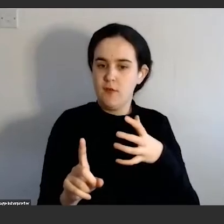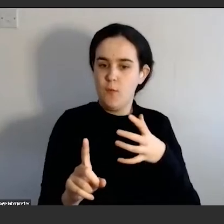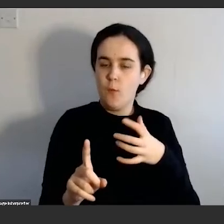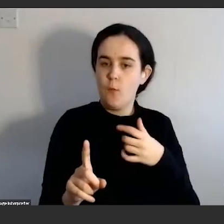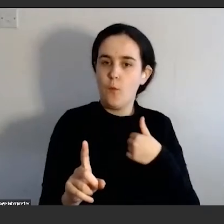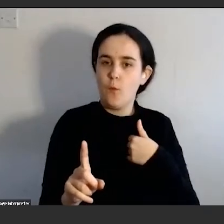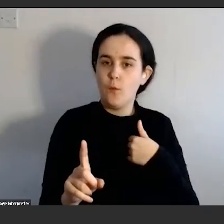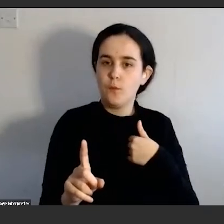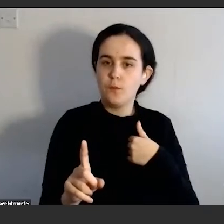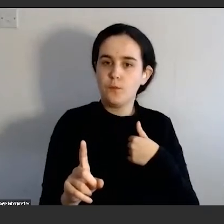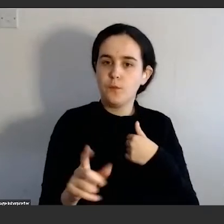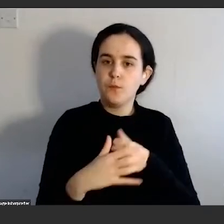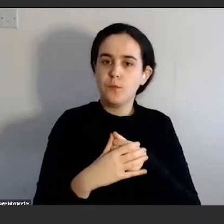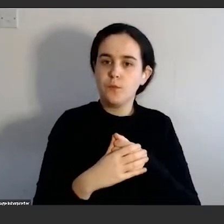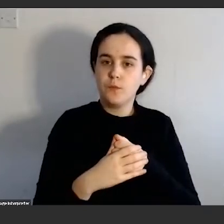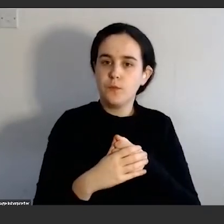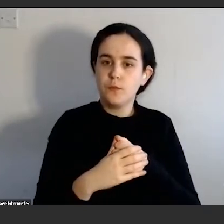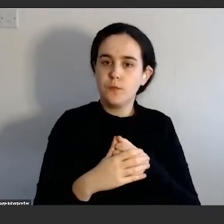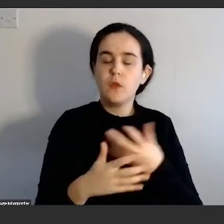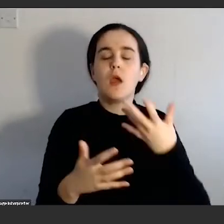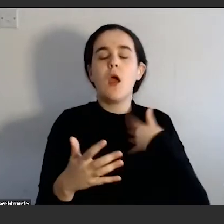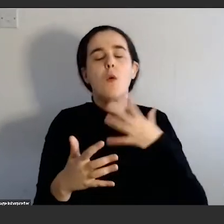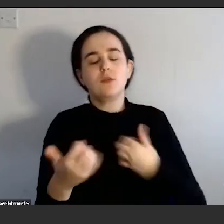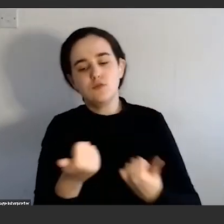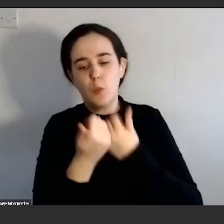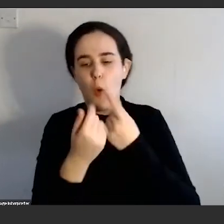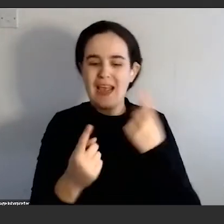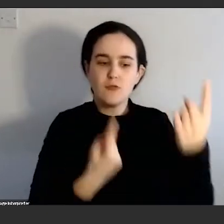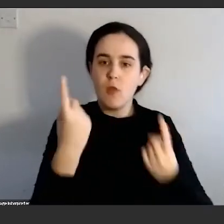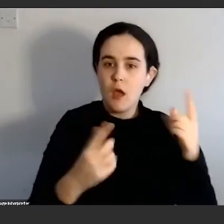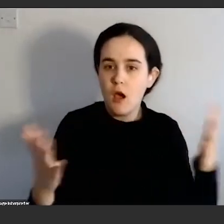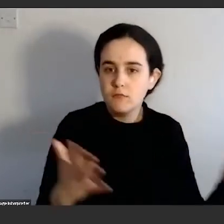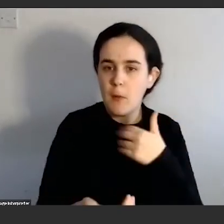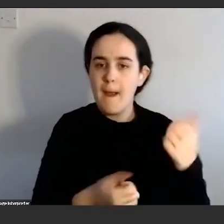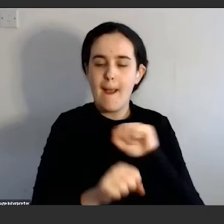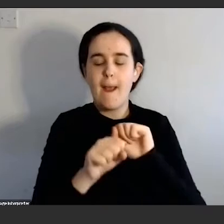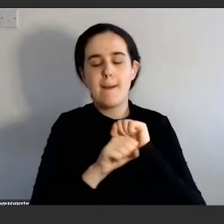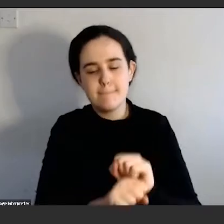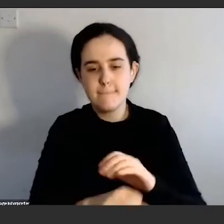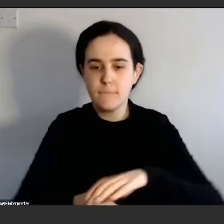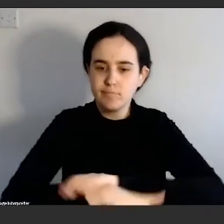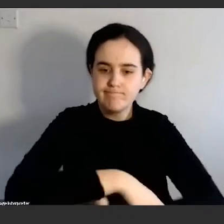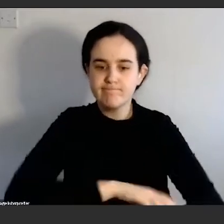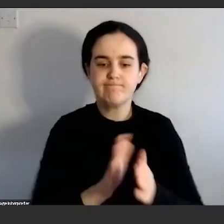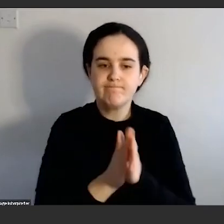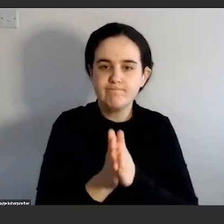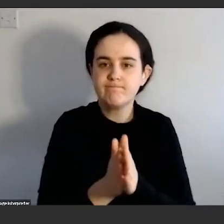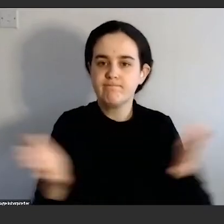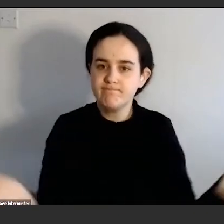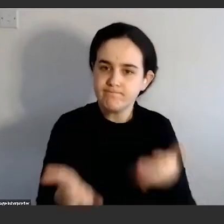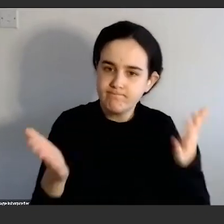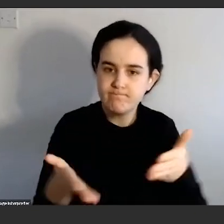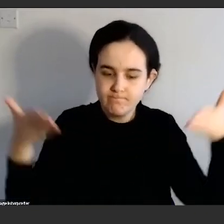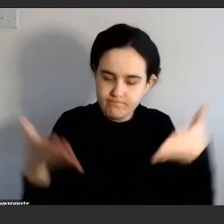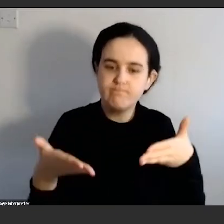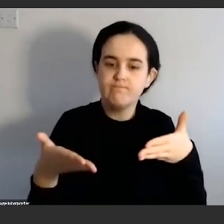other and work within a sort of a community network setting, and talk about that these